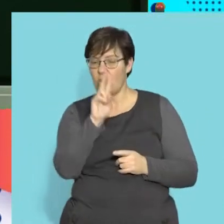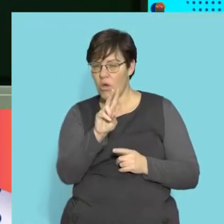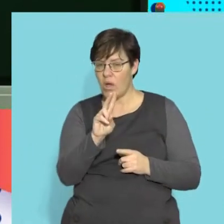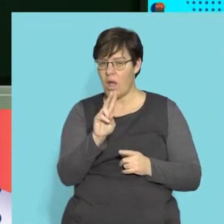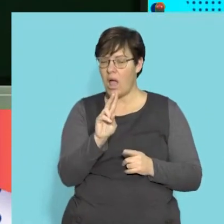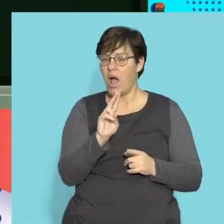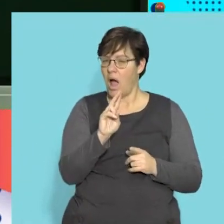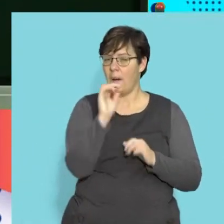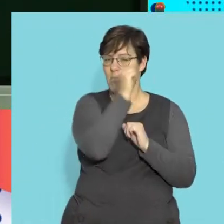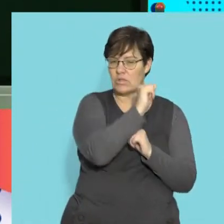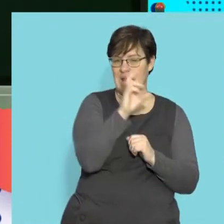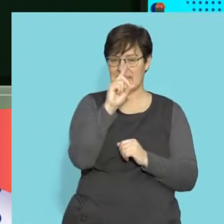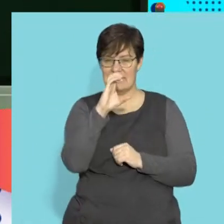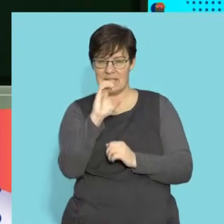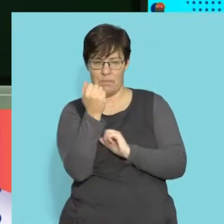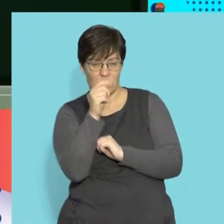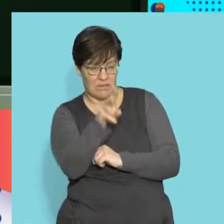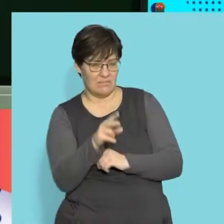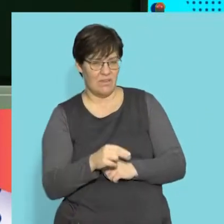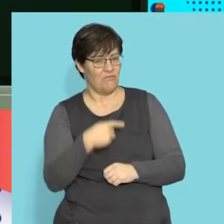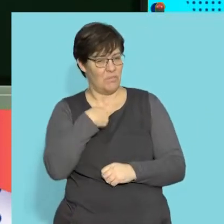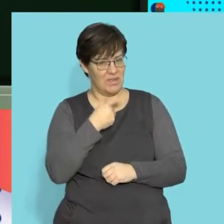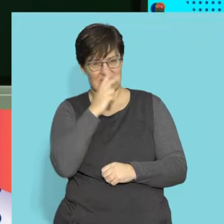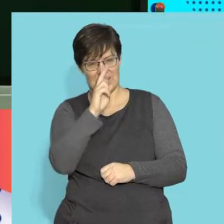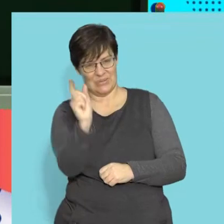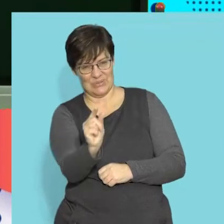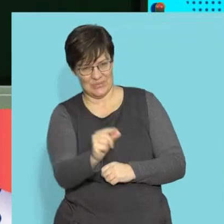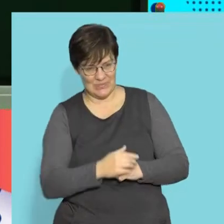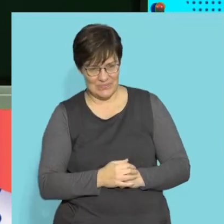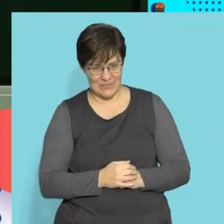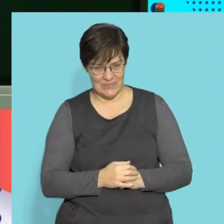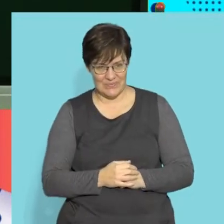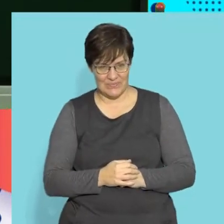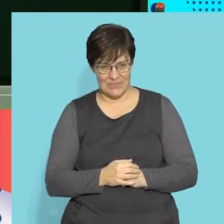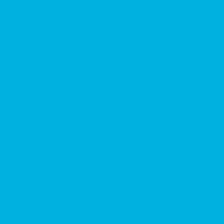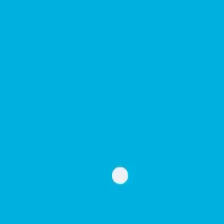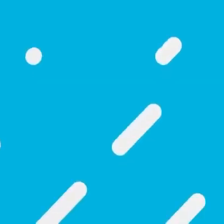we've looked at the motor effect and the DC motor. From me, so long, we'll see you soon.